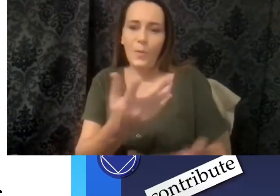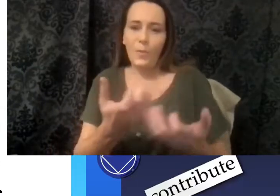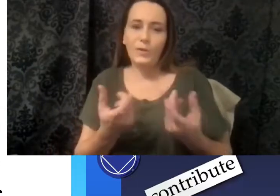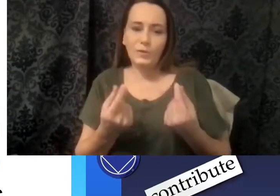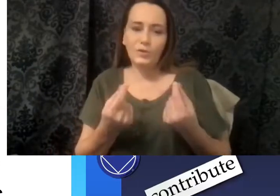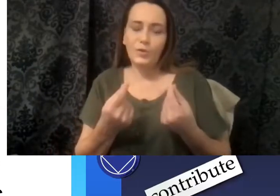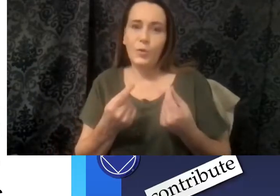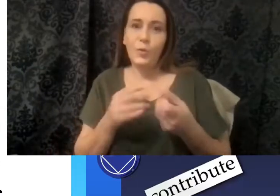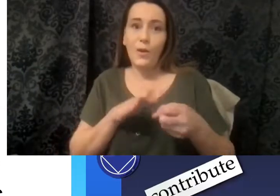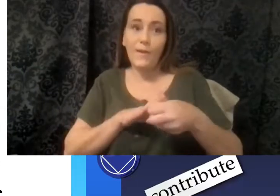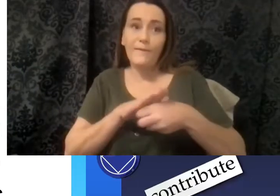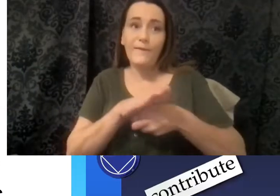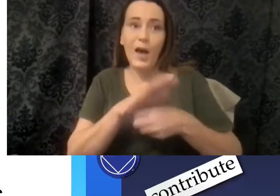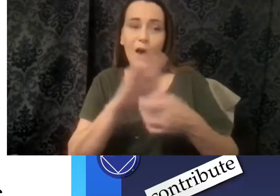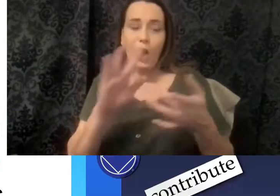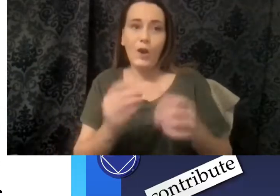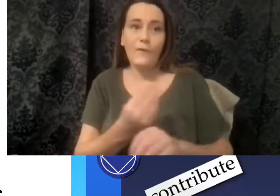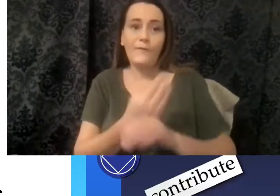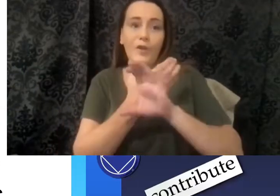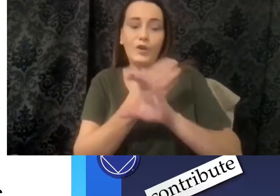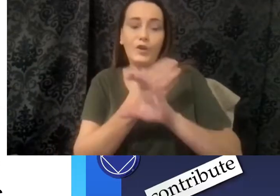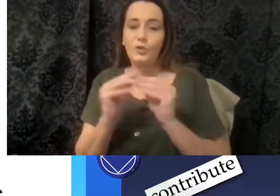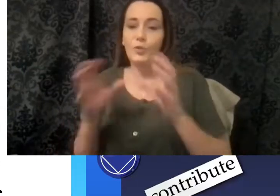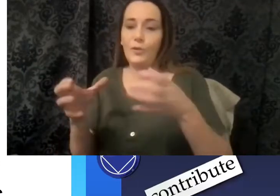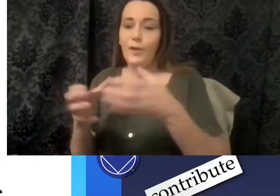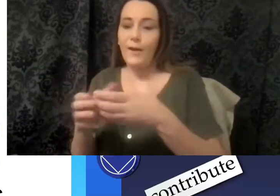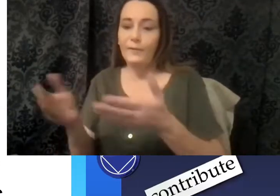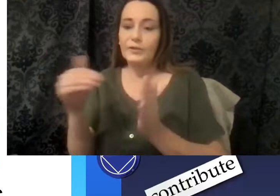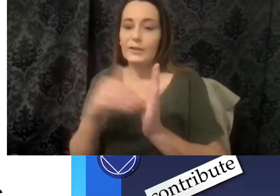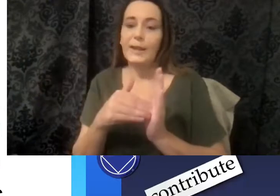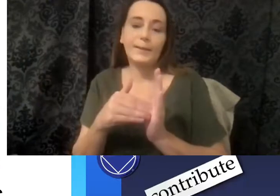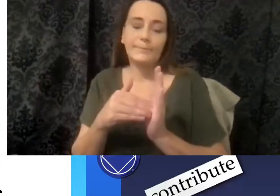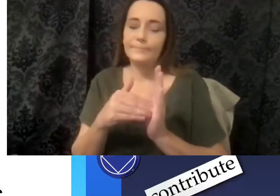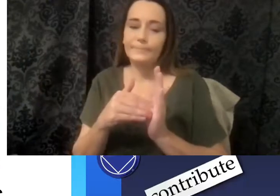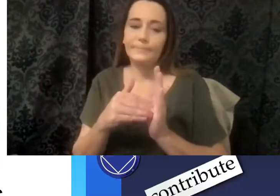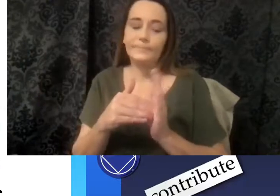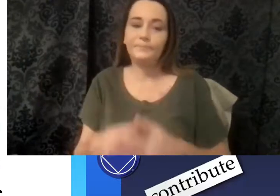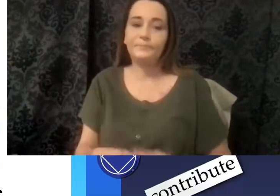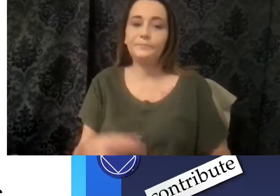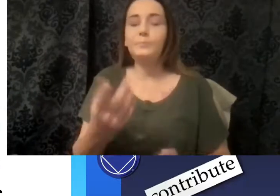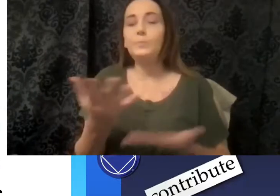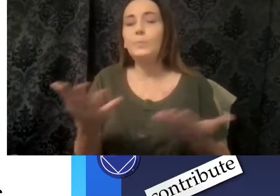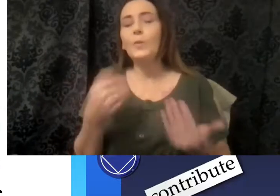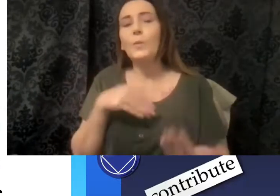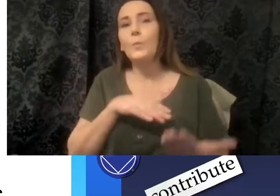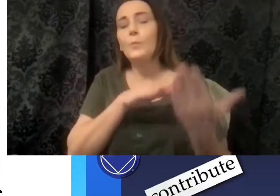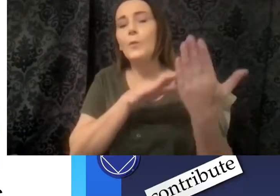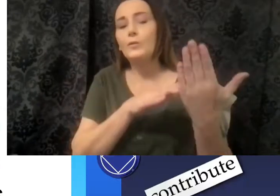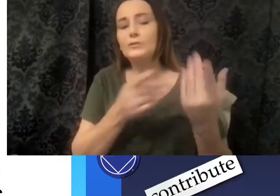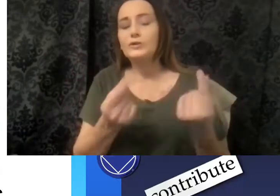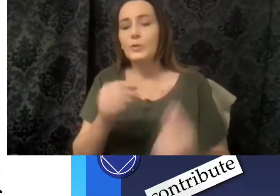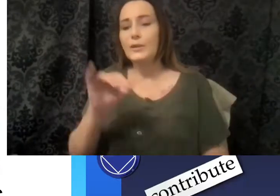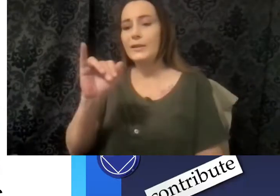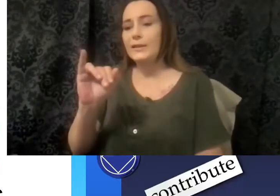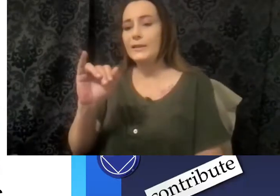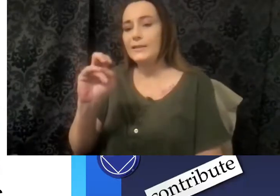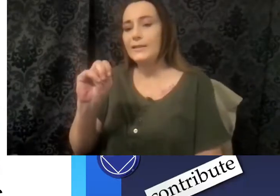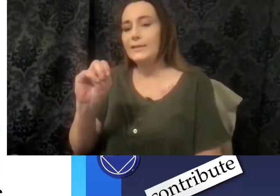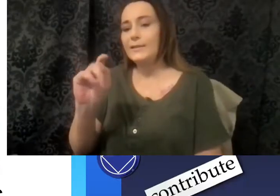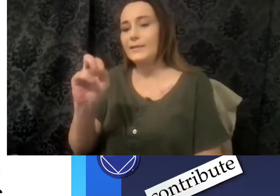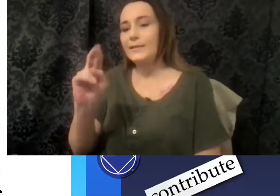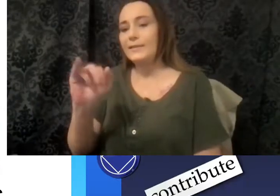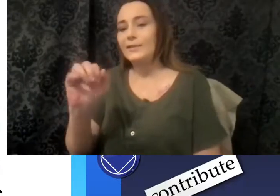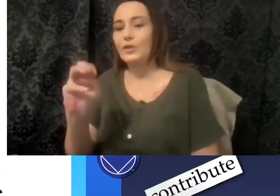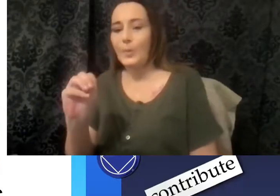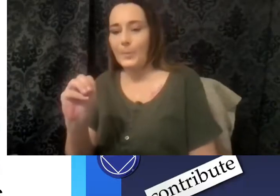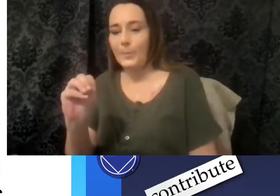entire virtual conference again. So what we proposed was doing an interim car and cat, which